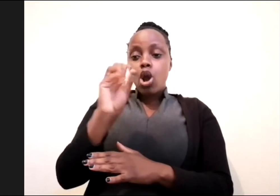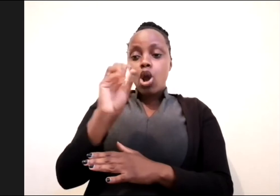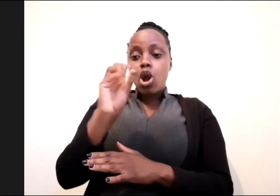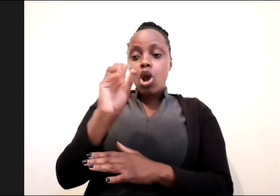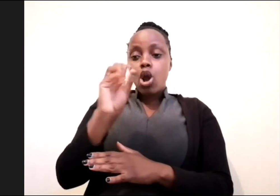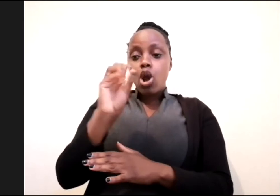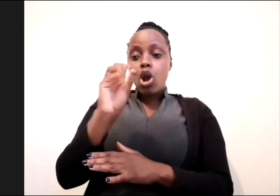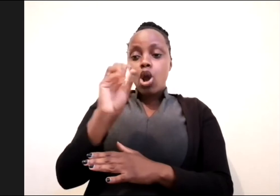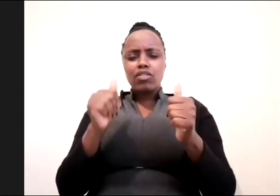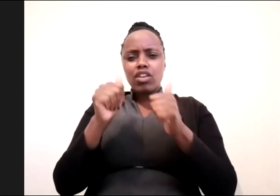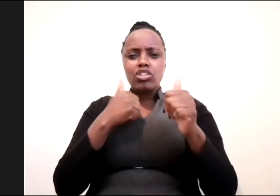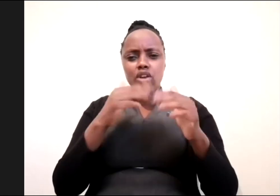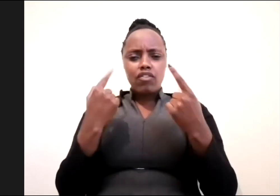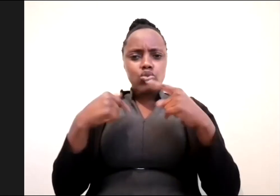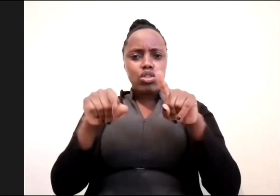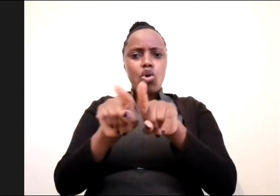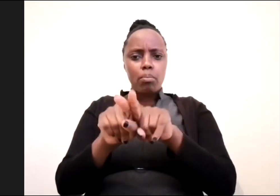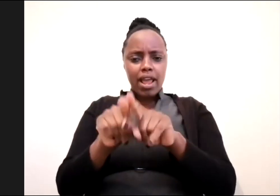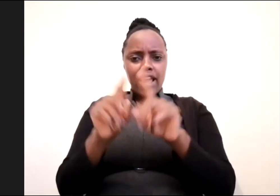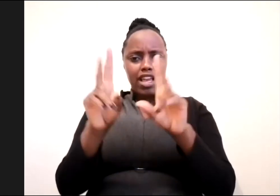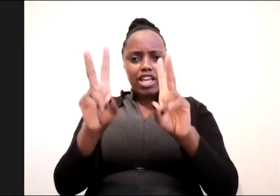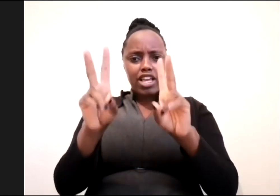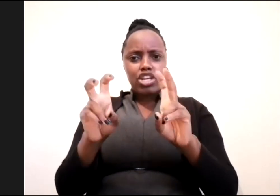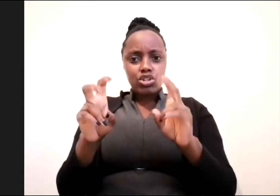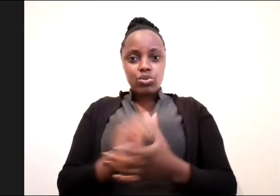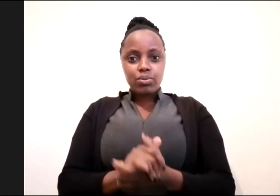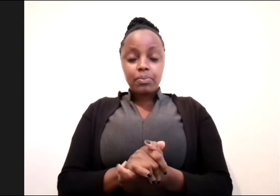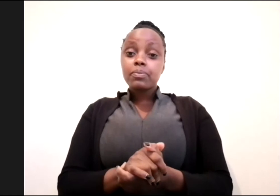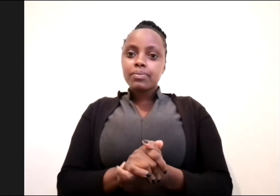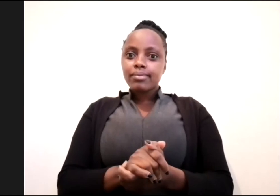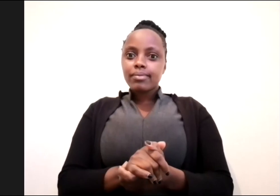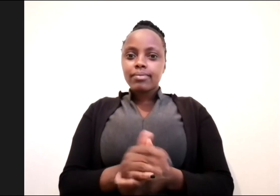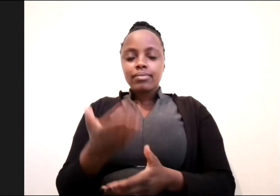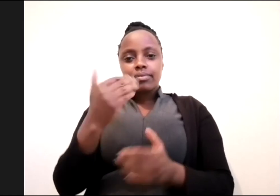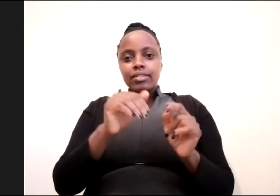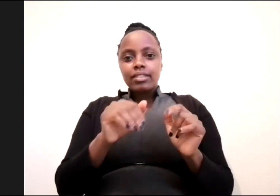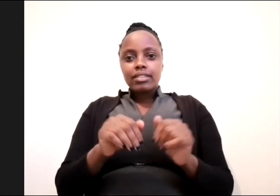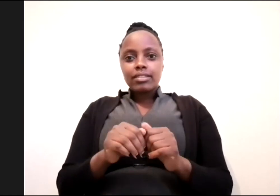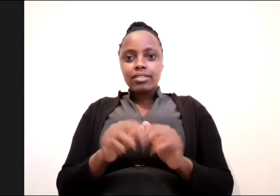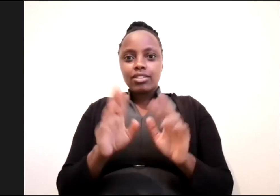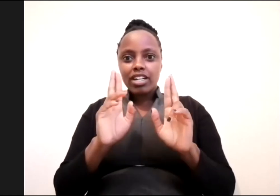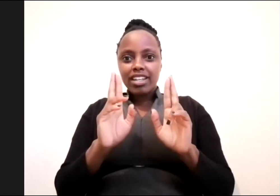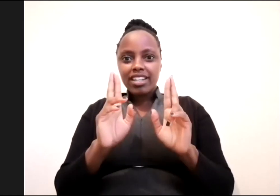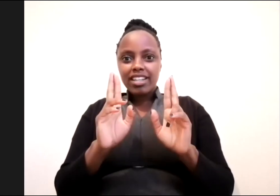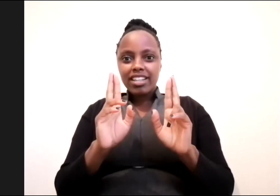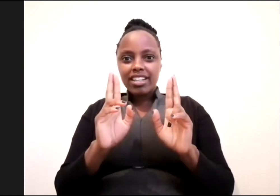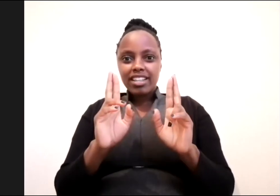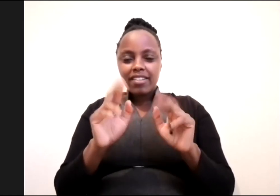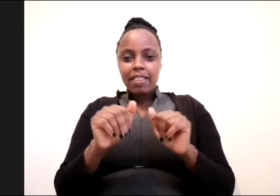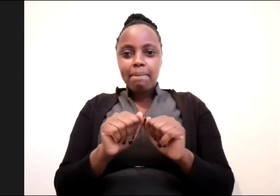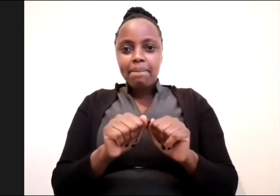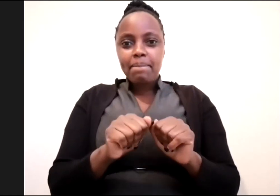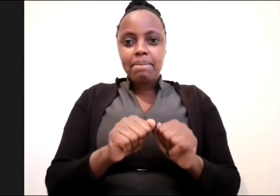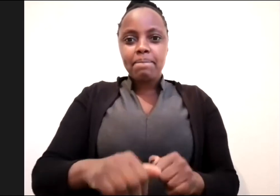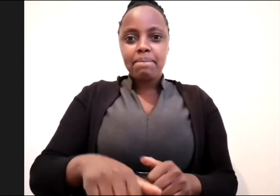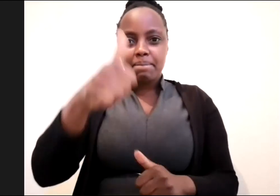revolution if we go to the compliance. Then about the group of operators, which is the crucial point of this debate. Well,